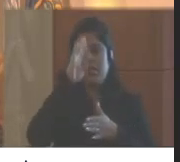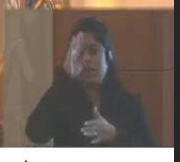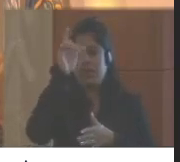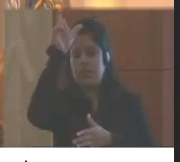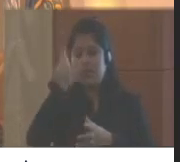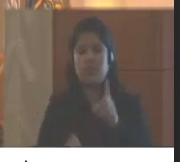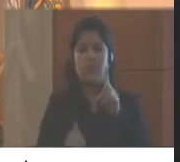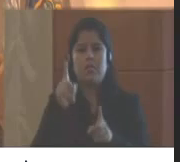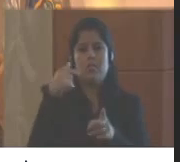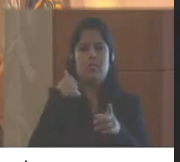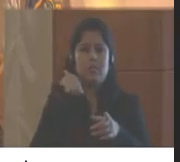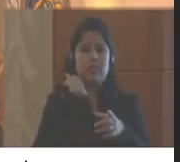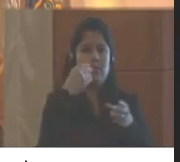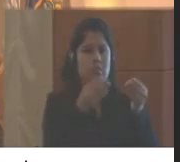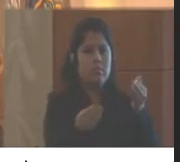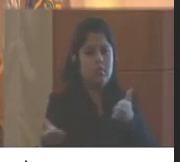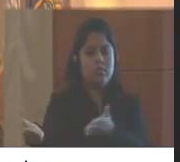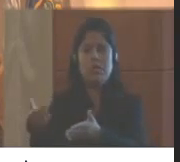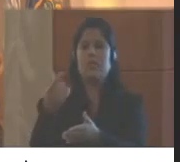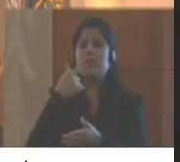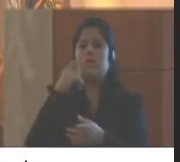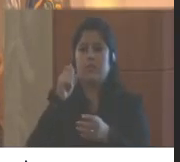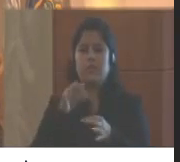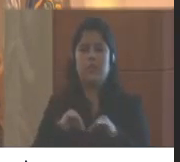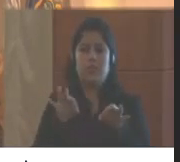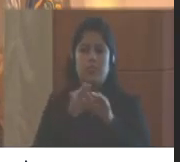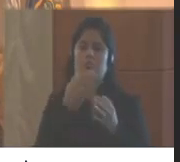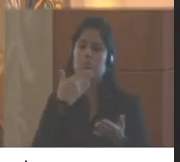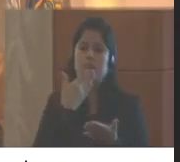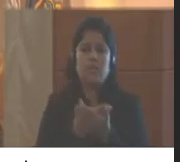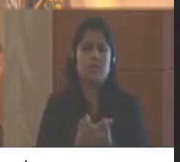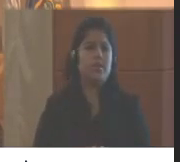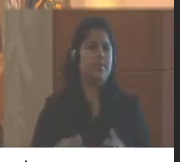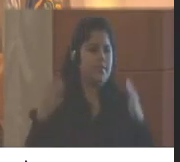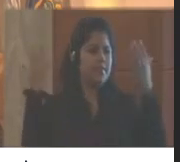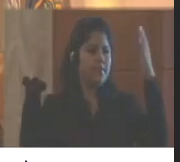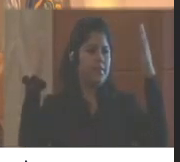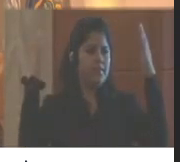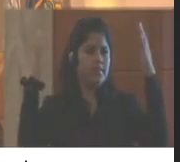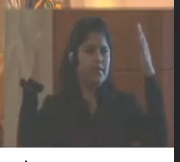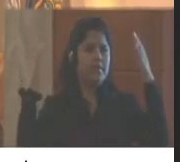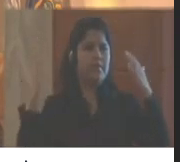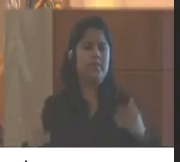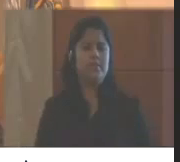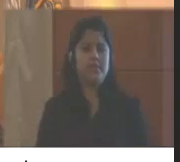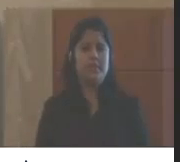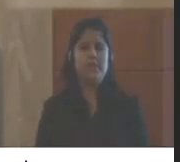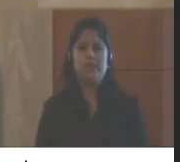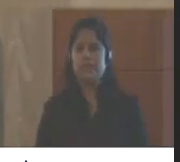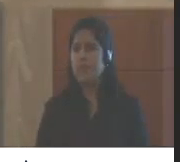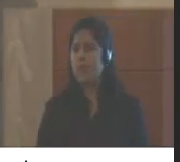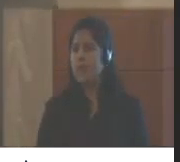offer you the information through the website that is available for all. But there are two key elements here to go